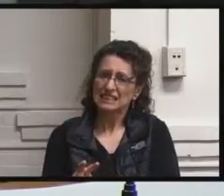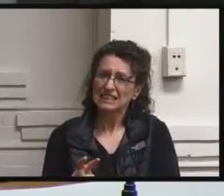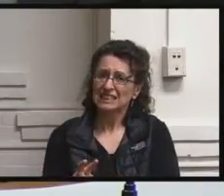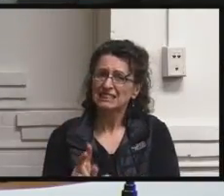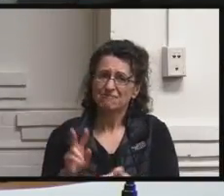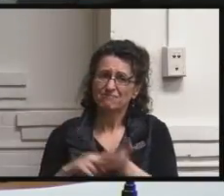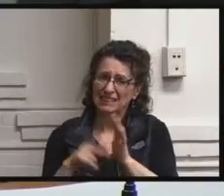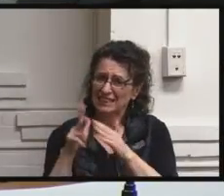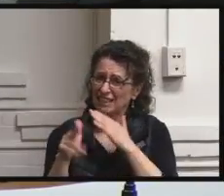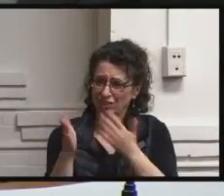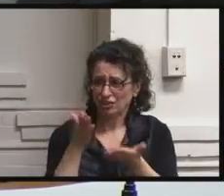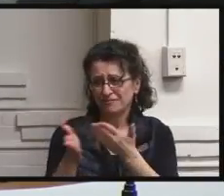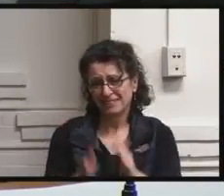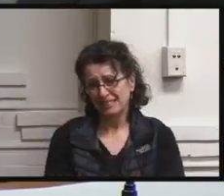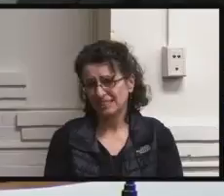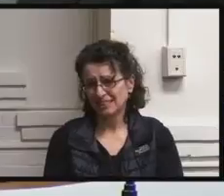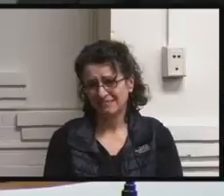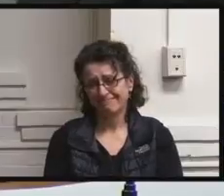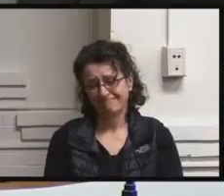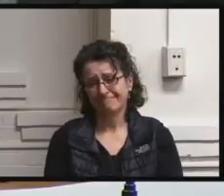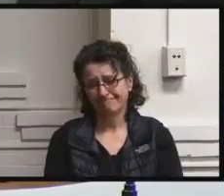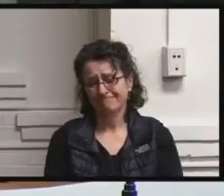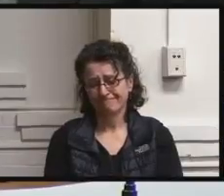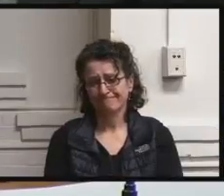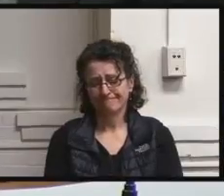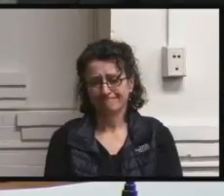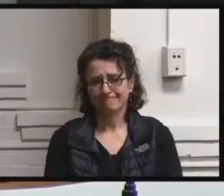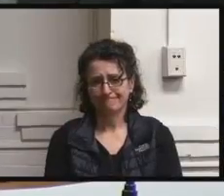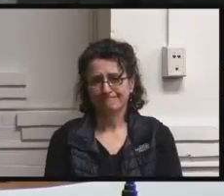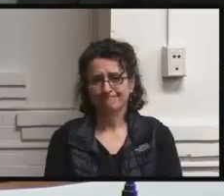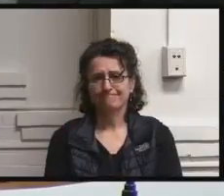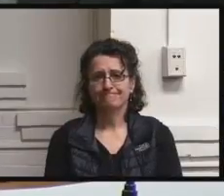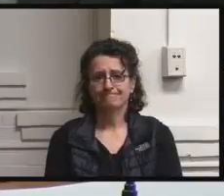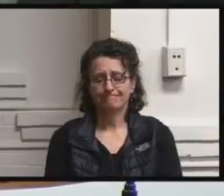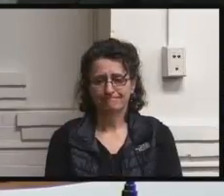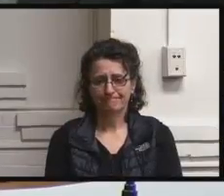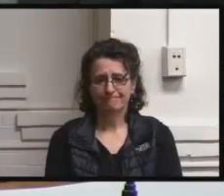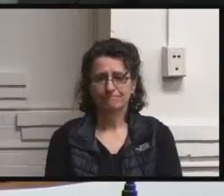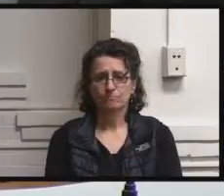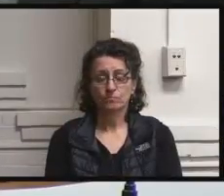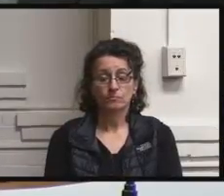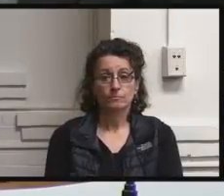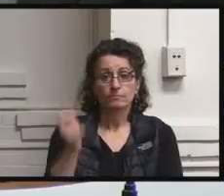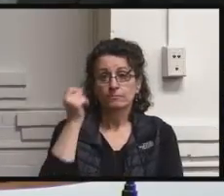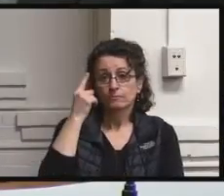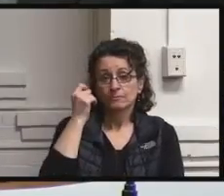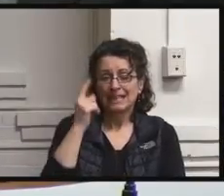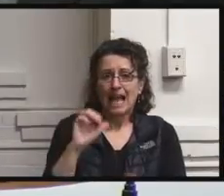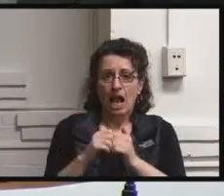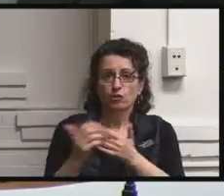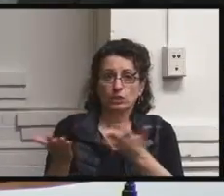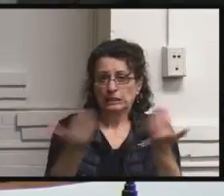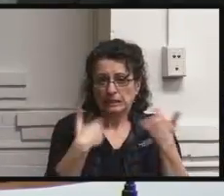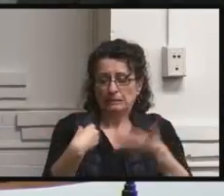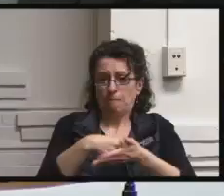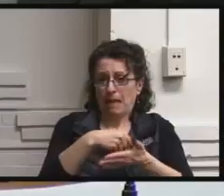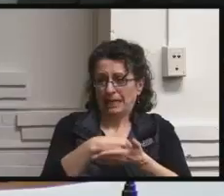municipal government is facing huge cost and revenue pressures.